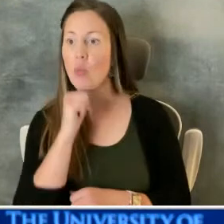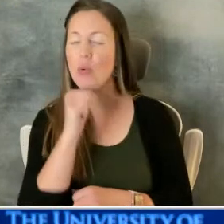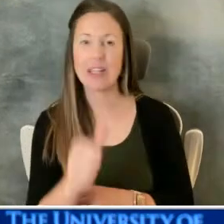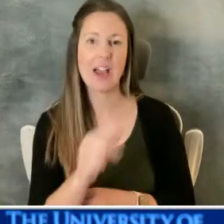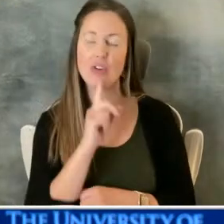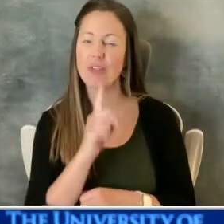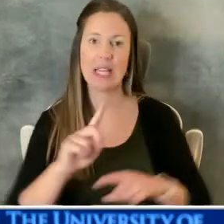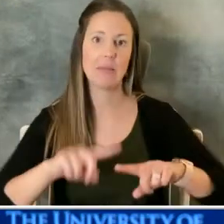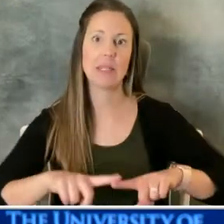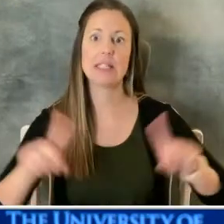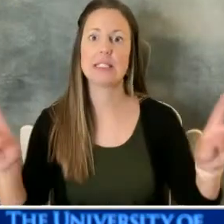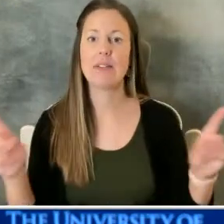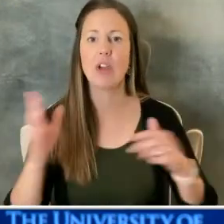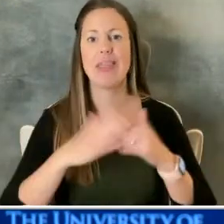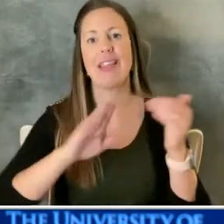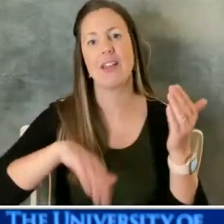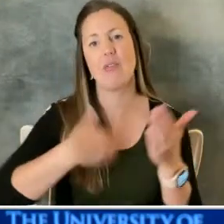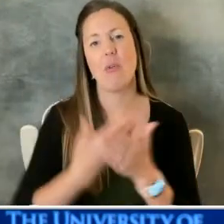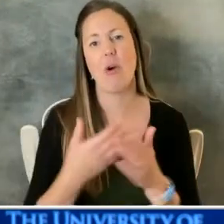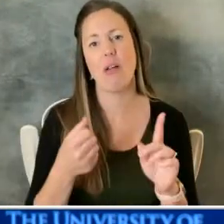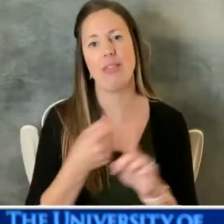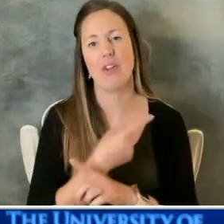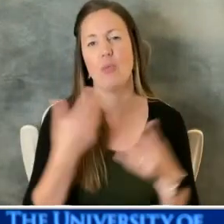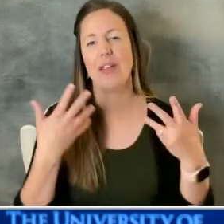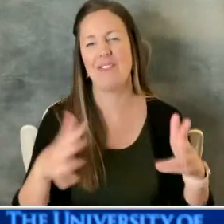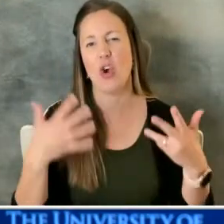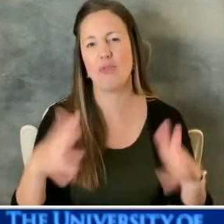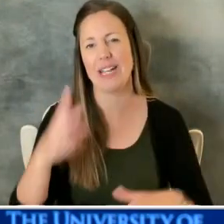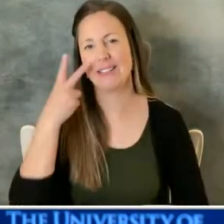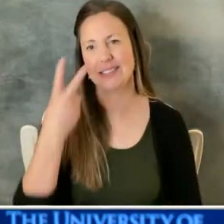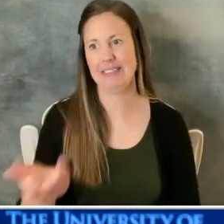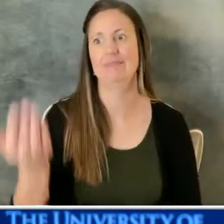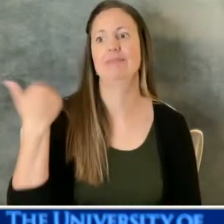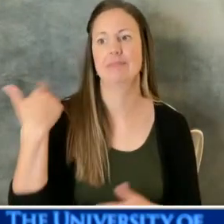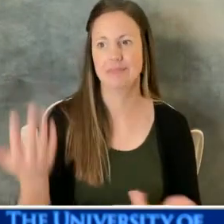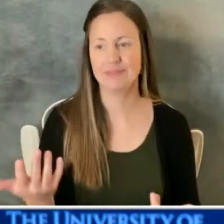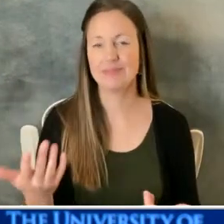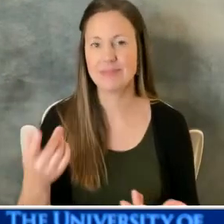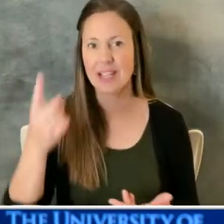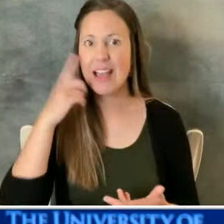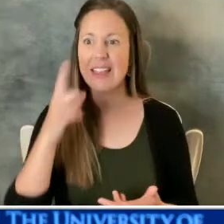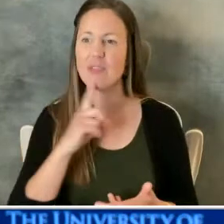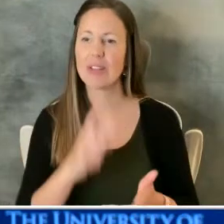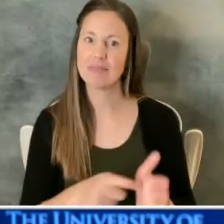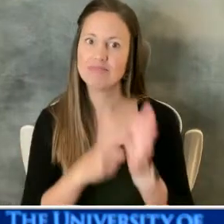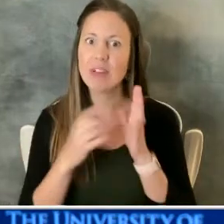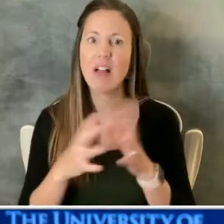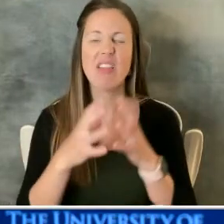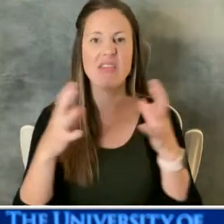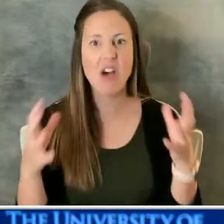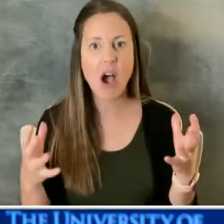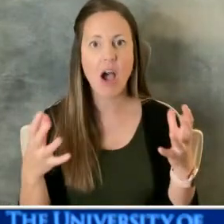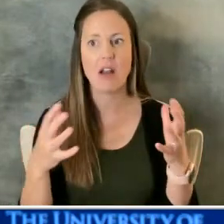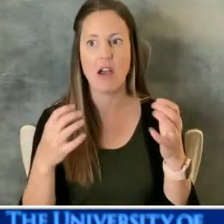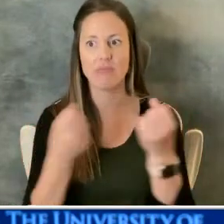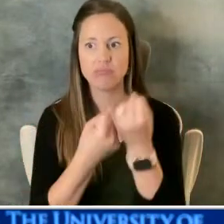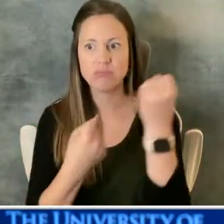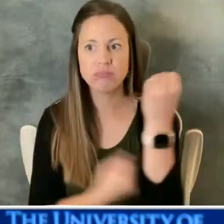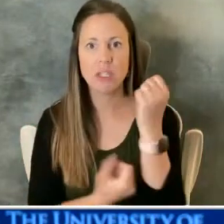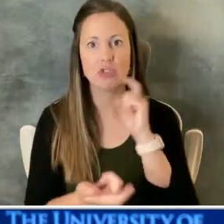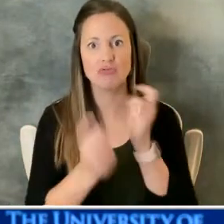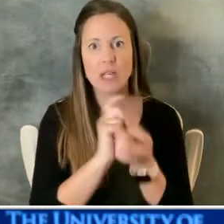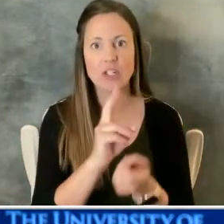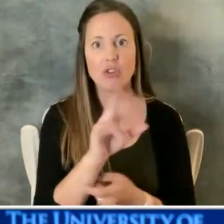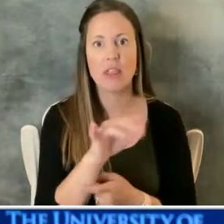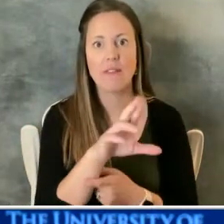than all the variants that we have already seen. I think it would take significant fundamental changes in the virus itself to